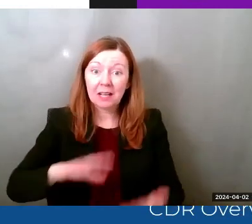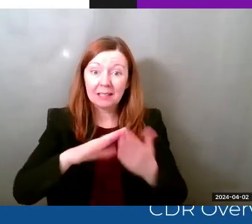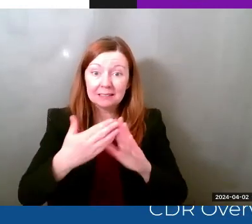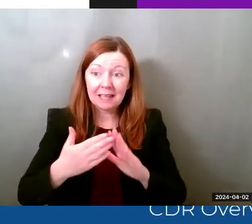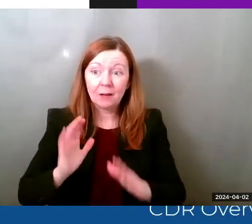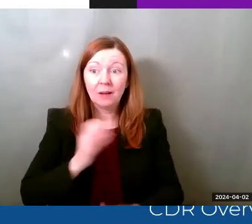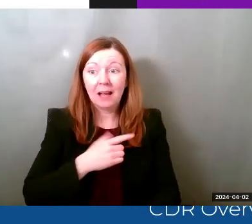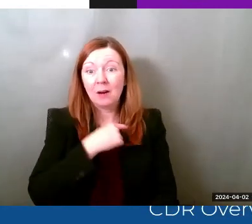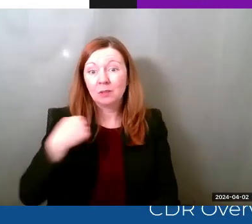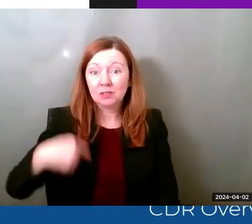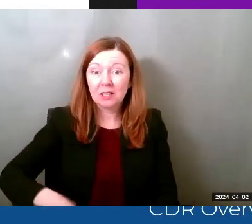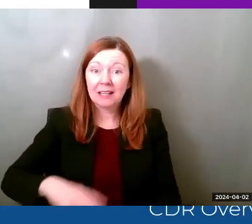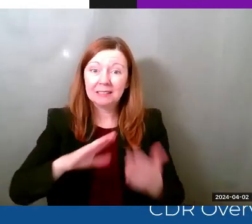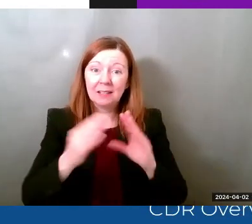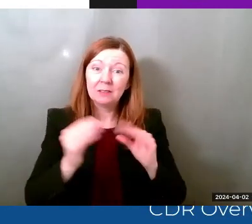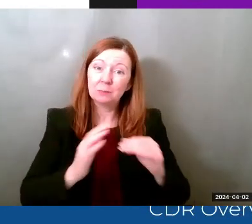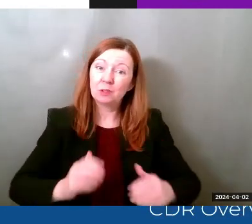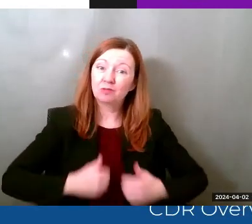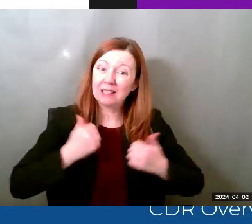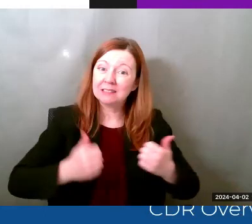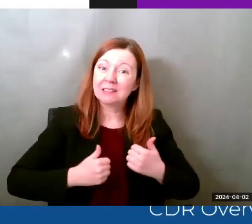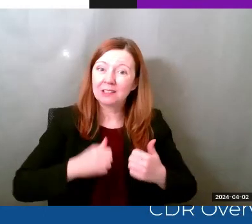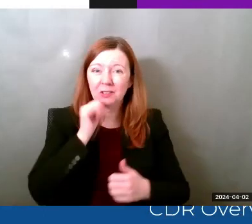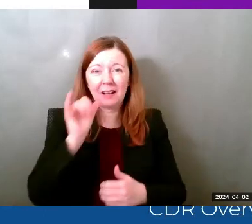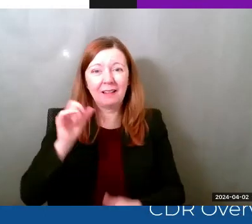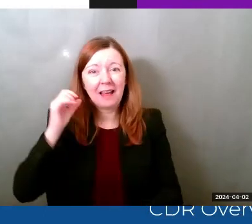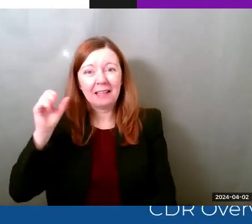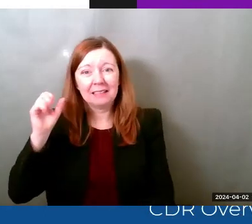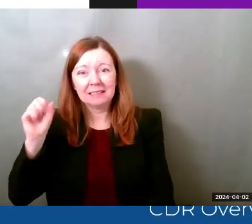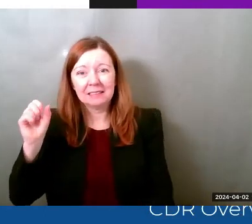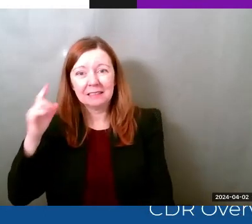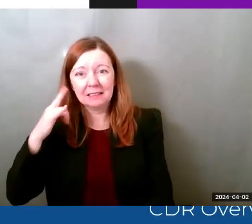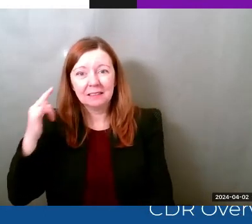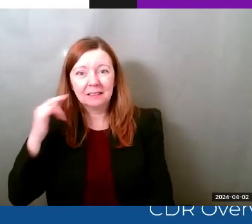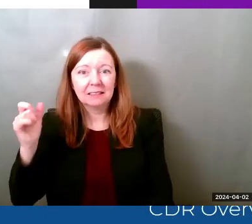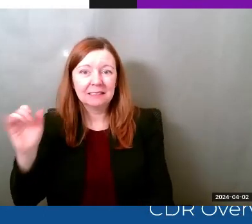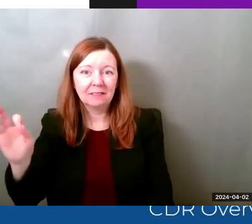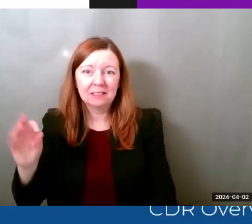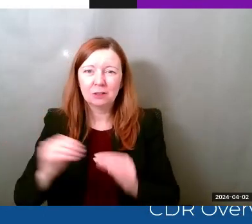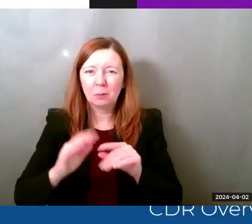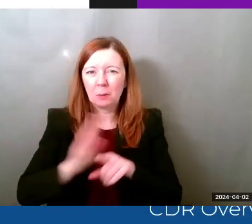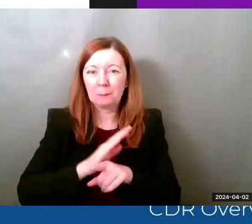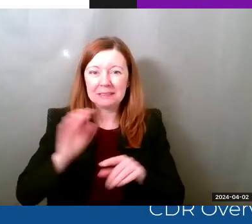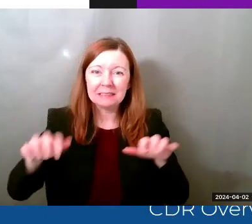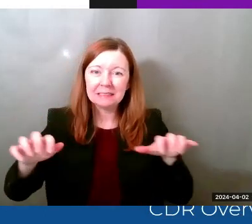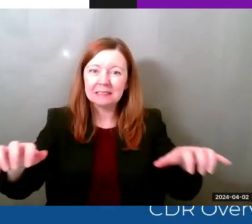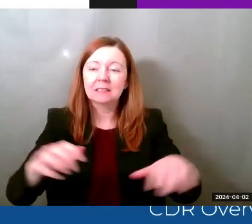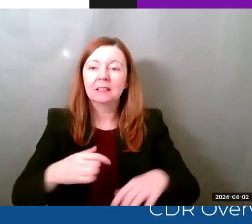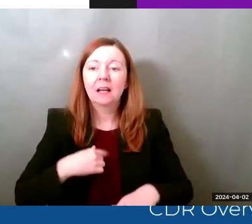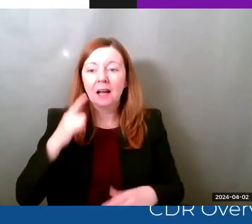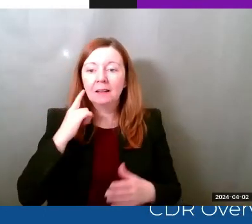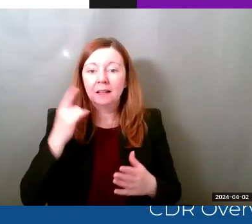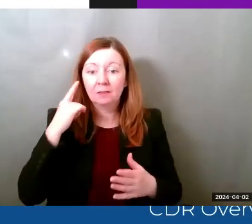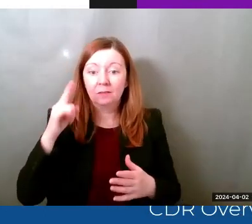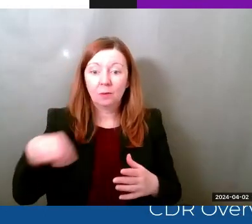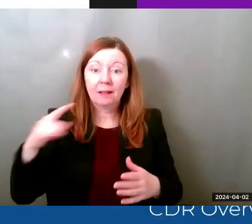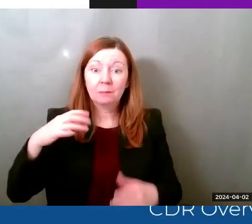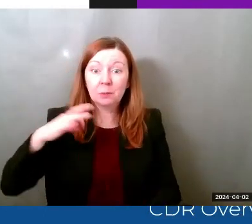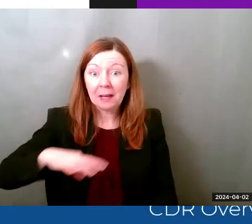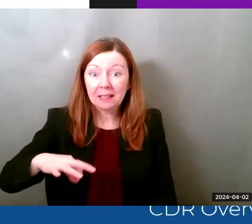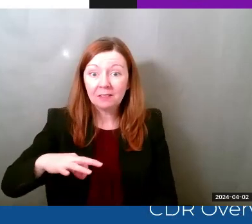Chinatown seems more residential instead of like San Francisco, which is a lot more commercial. And I think in order for them to